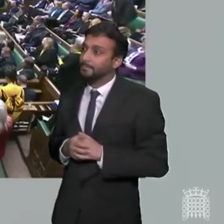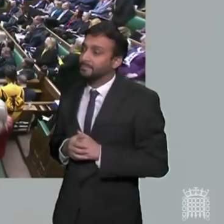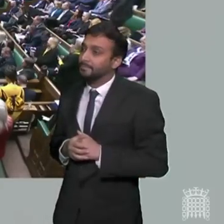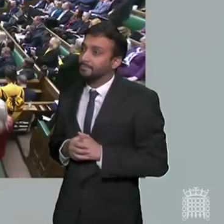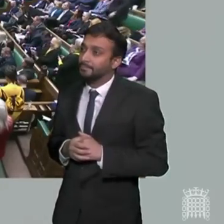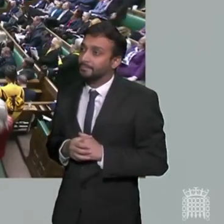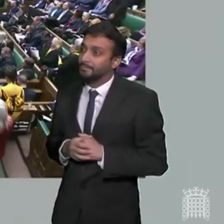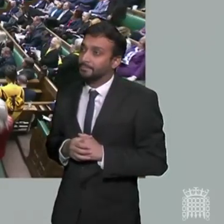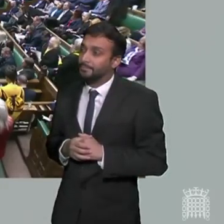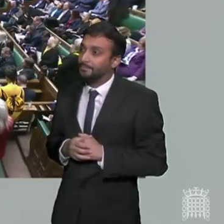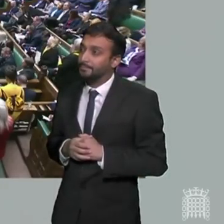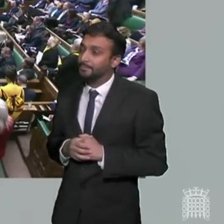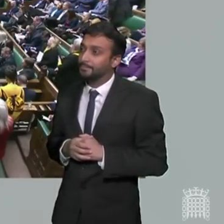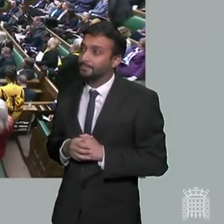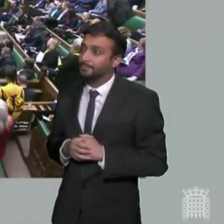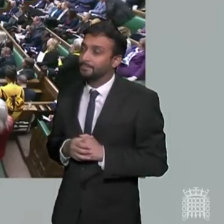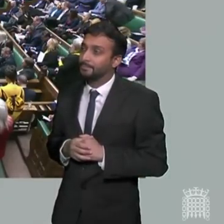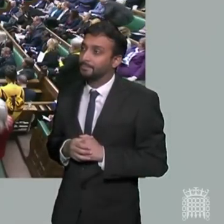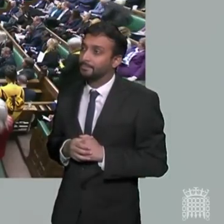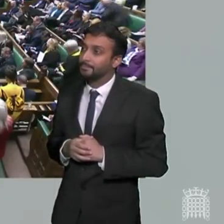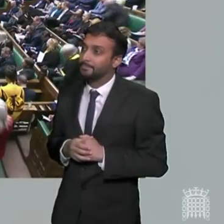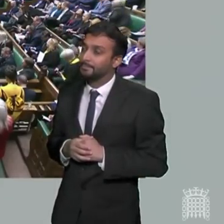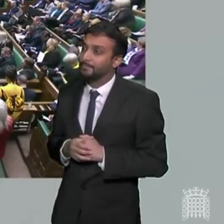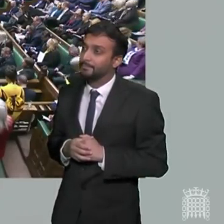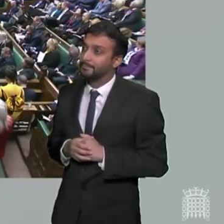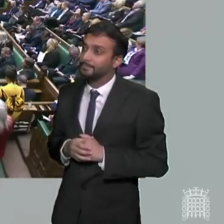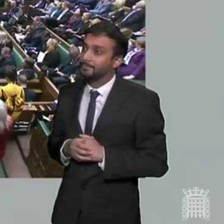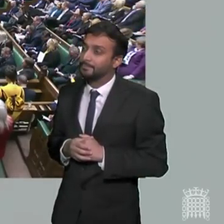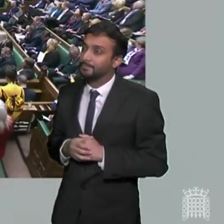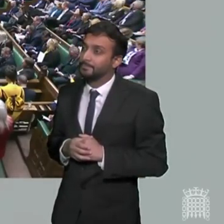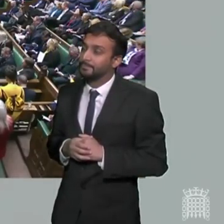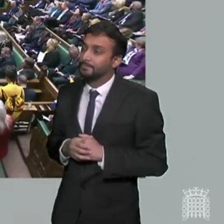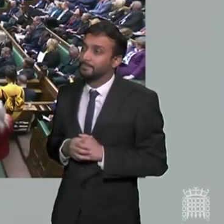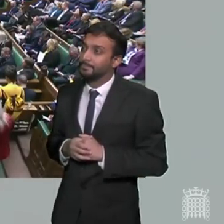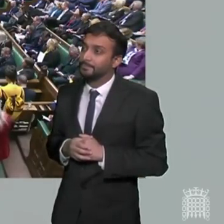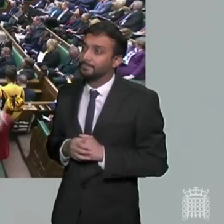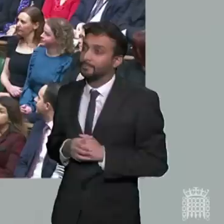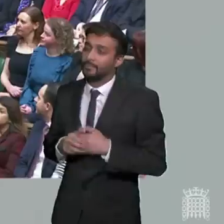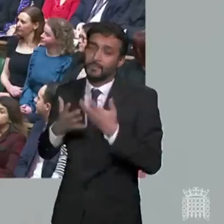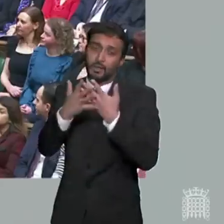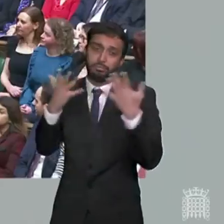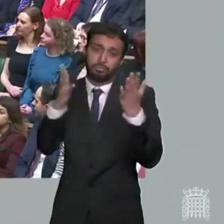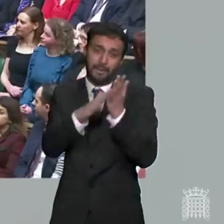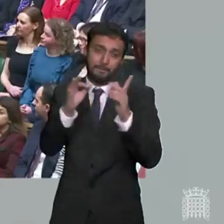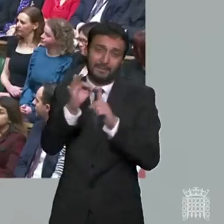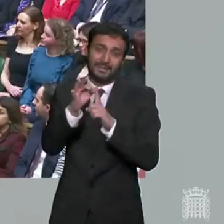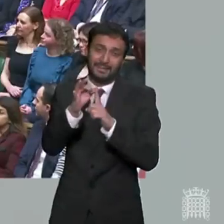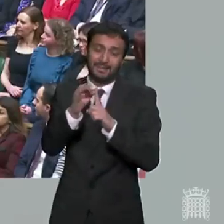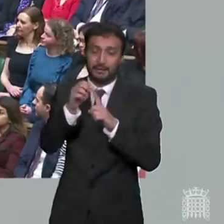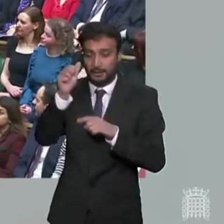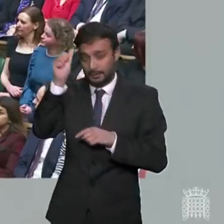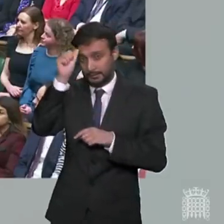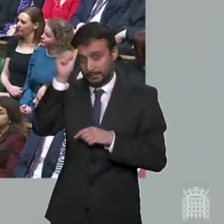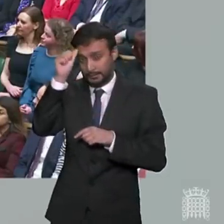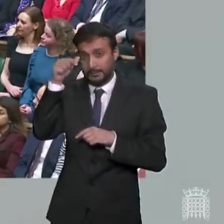McDonagh. Yeah. Mr. Speaker, members across this House know the devastating impact of